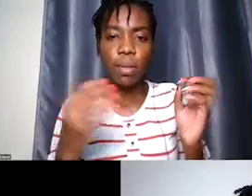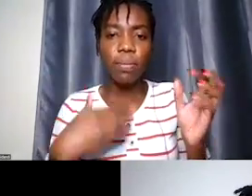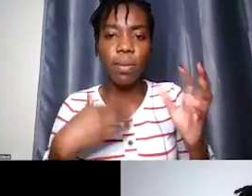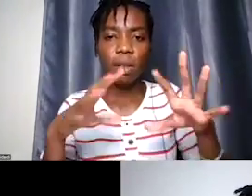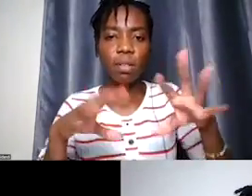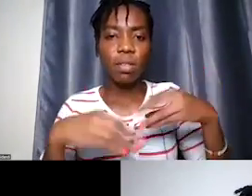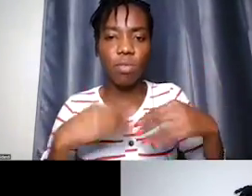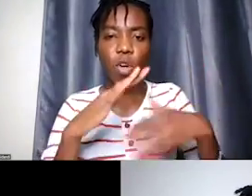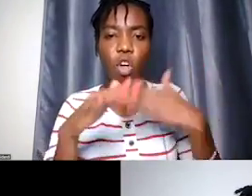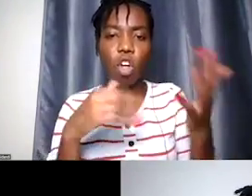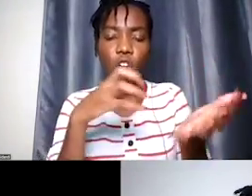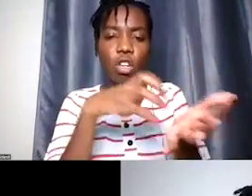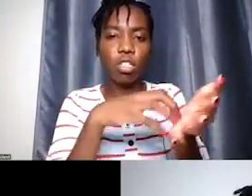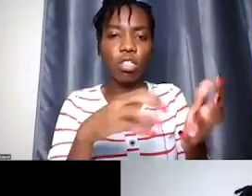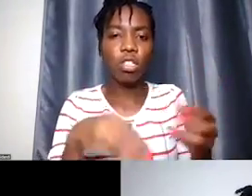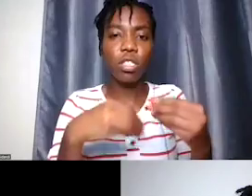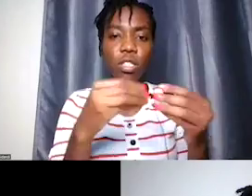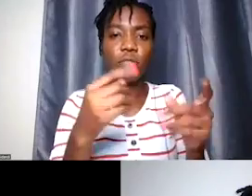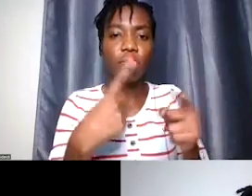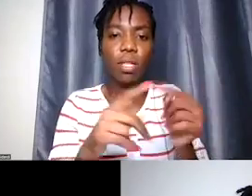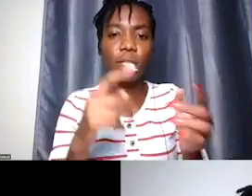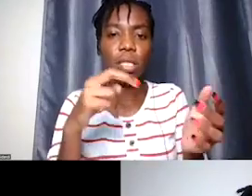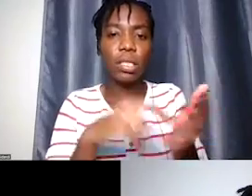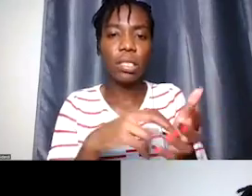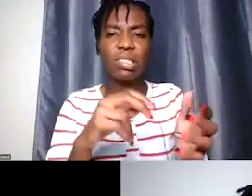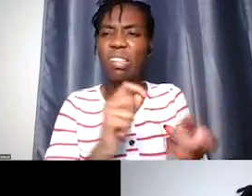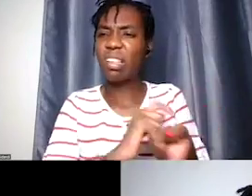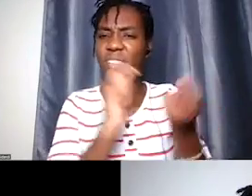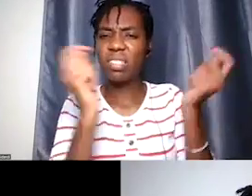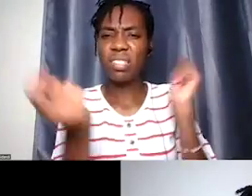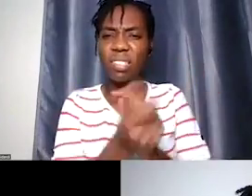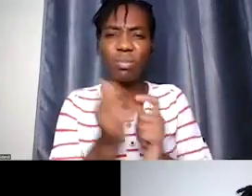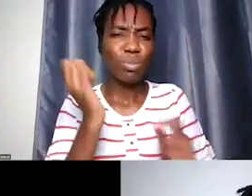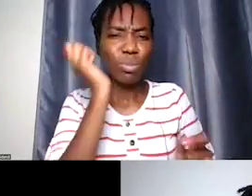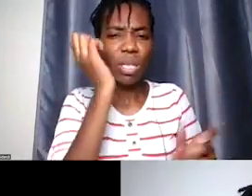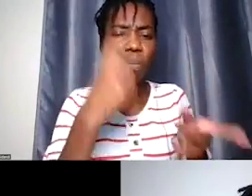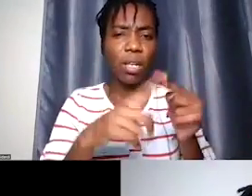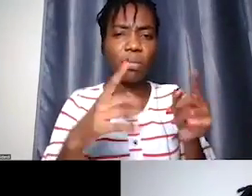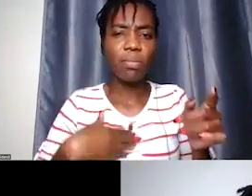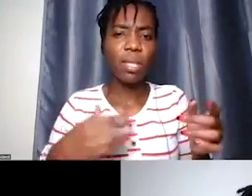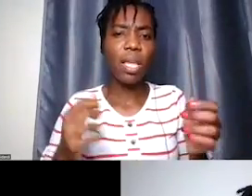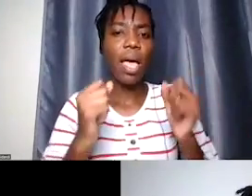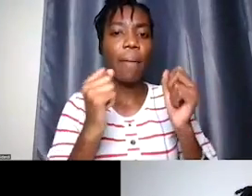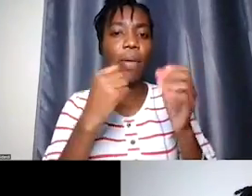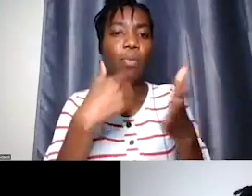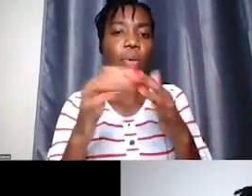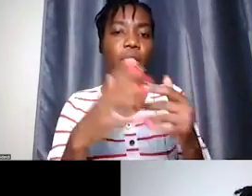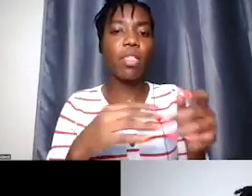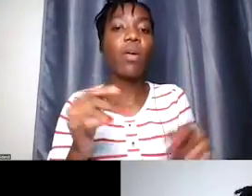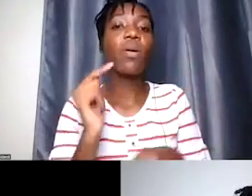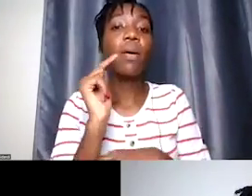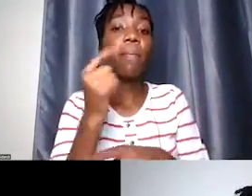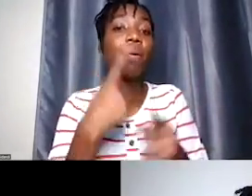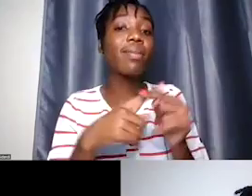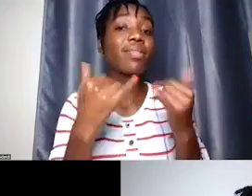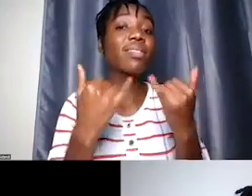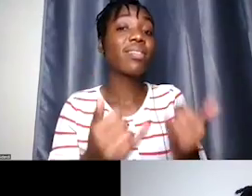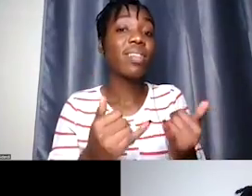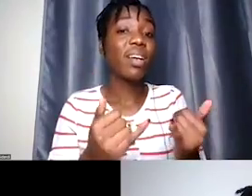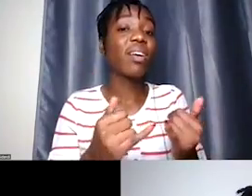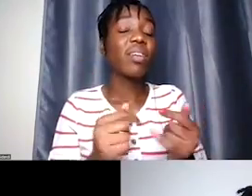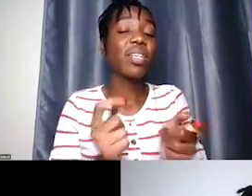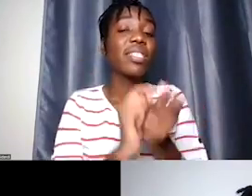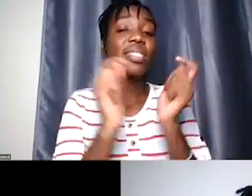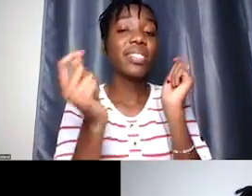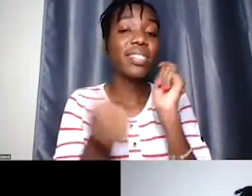but she has turned out very bitter. Yet I am actually happier without her. But now picking pieces, of course, more